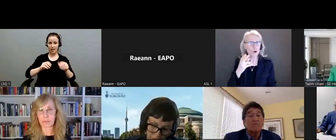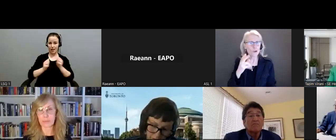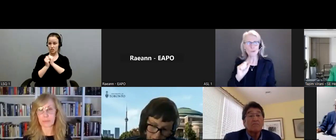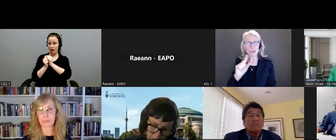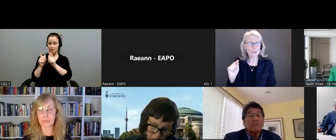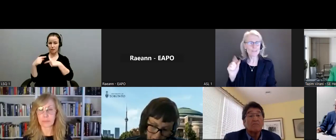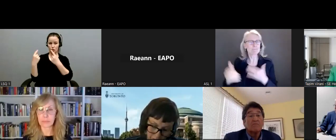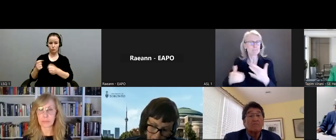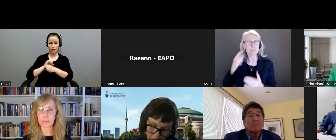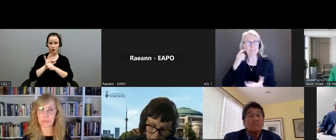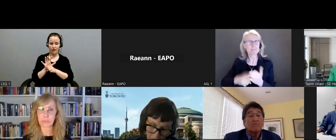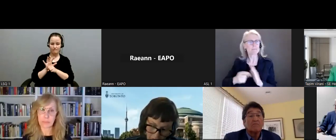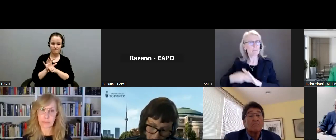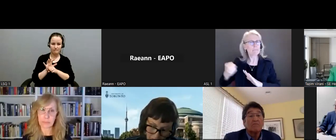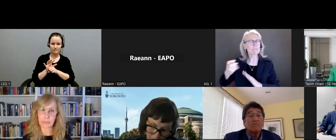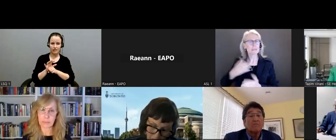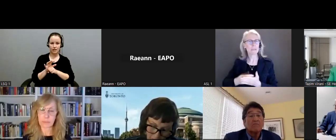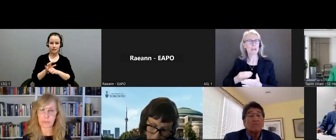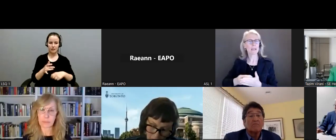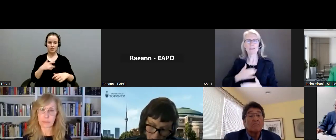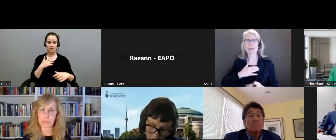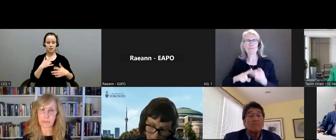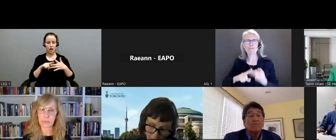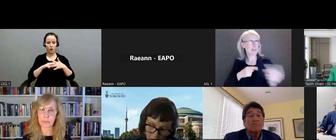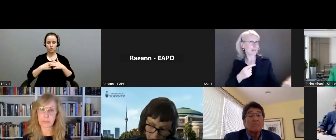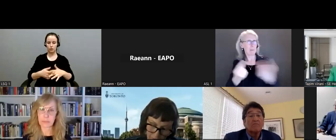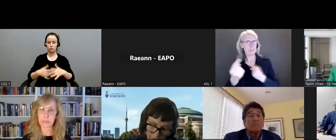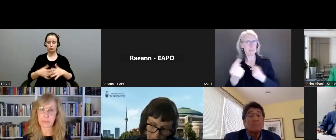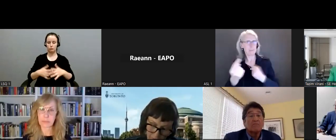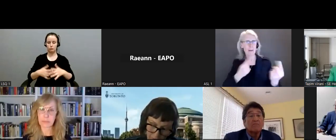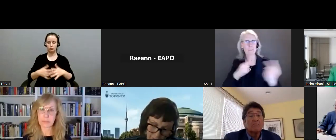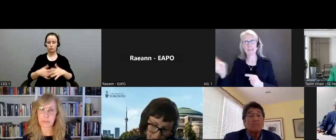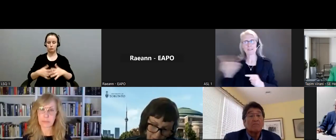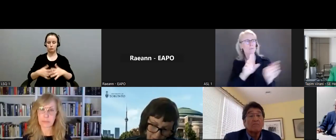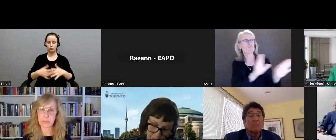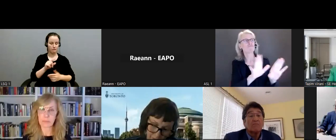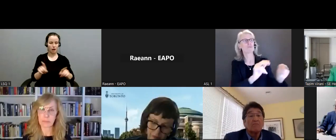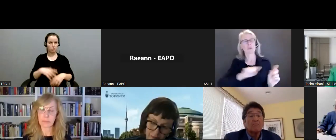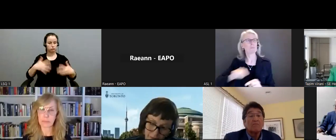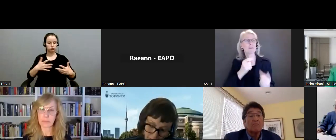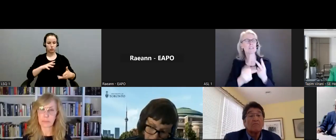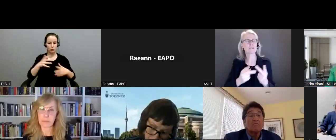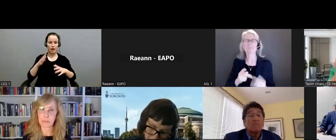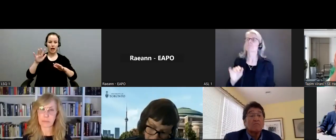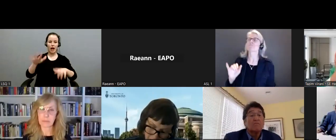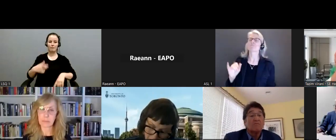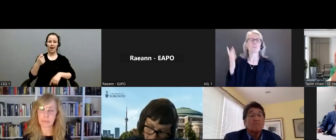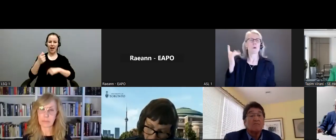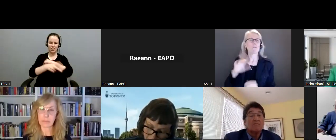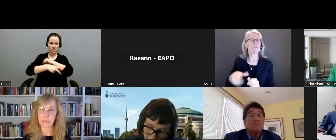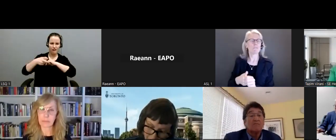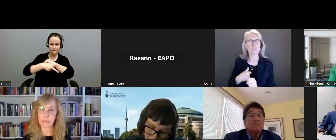started taking my money and keeping my friends away from me. At first, it seemed like he was doing this to keep me